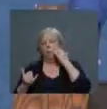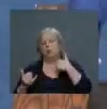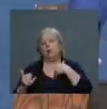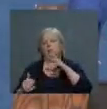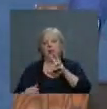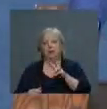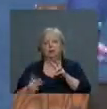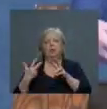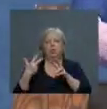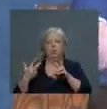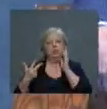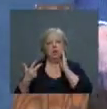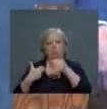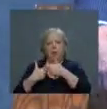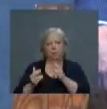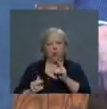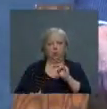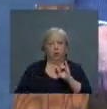six three-bedroom units